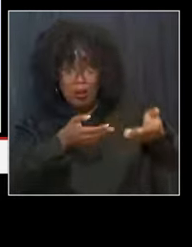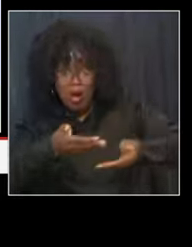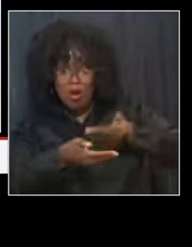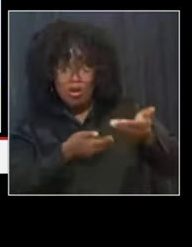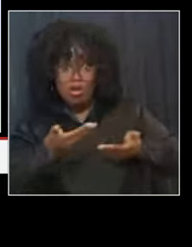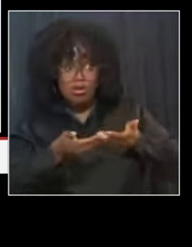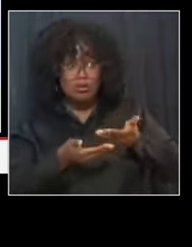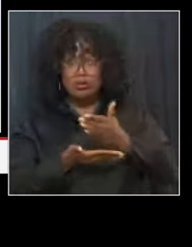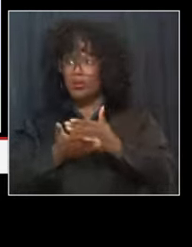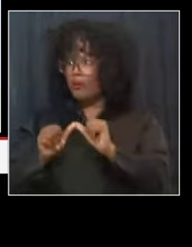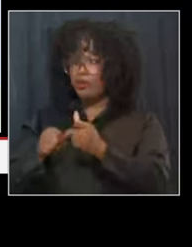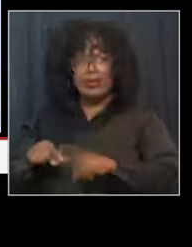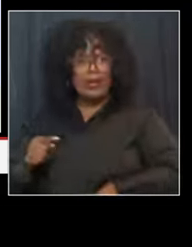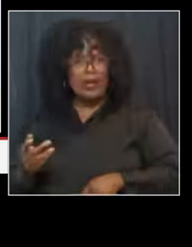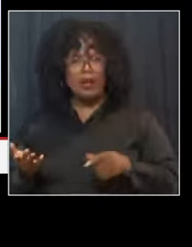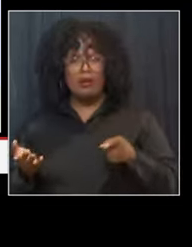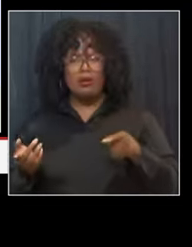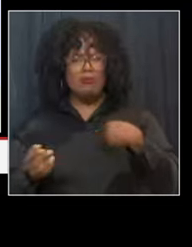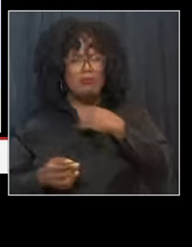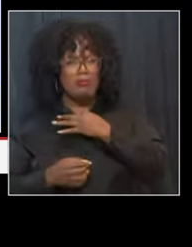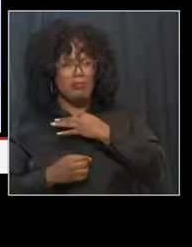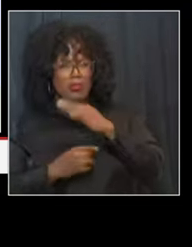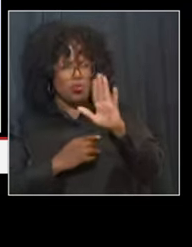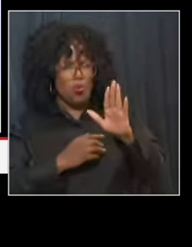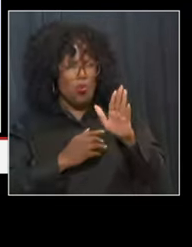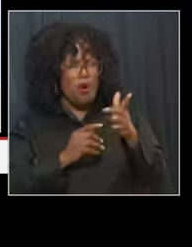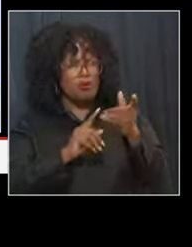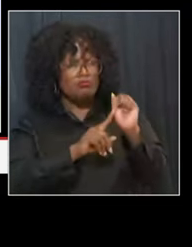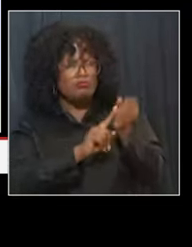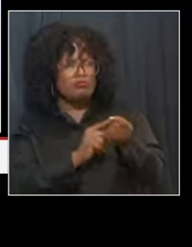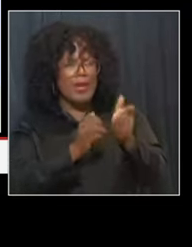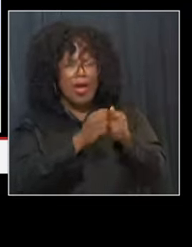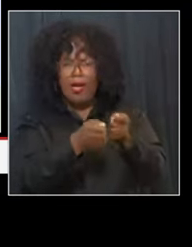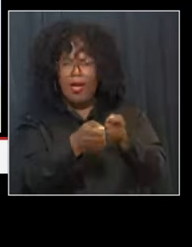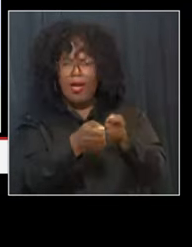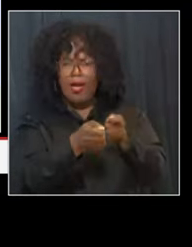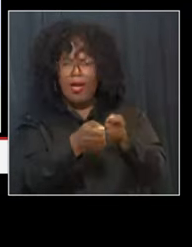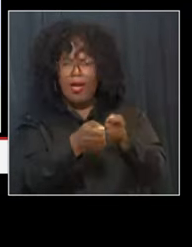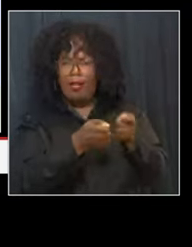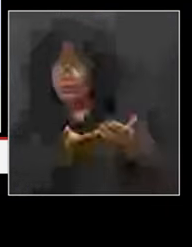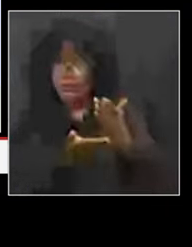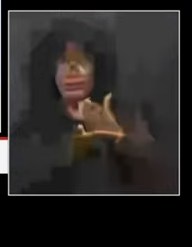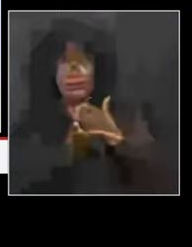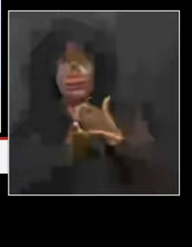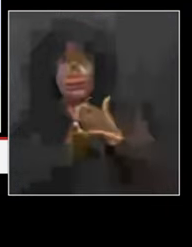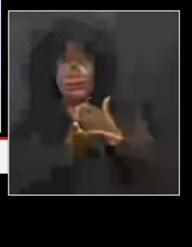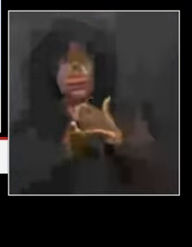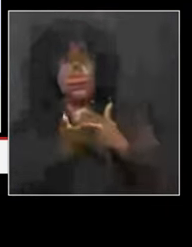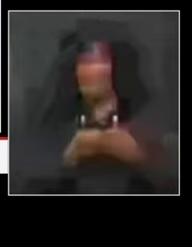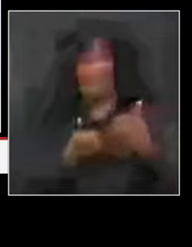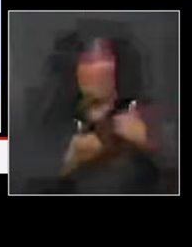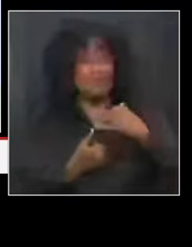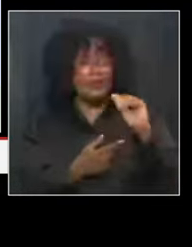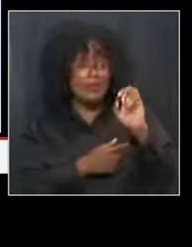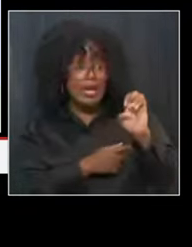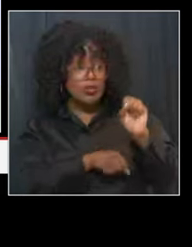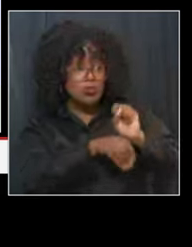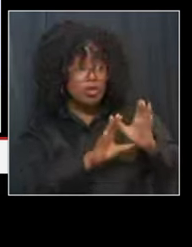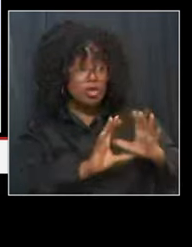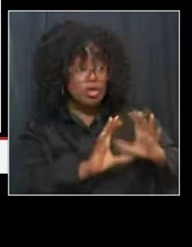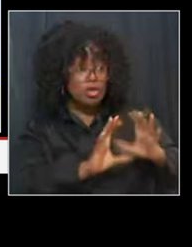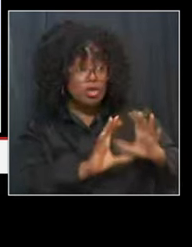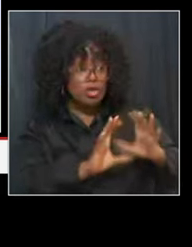critical agencies that have caseworkers and social workers that we want to make sure that their caseloads are not